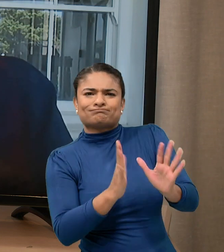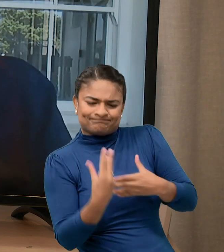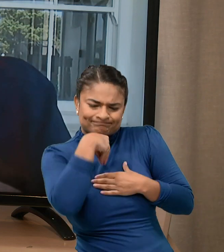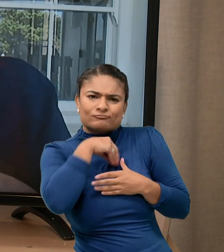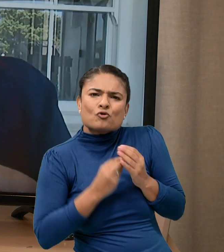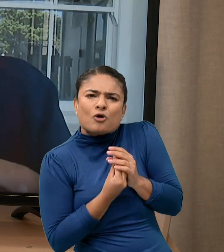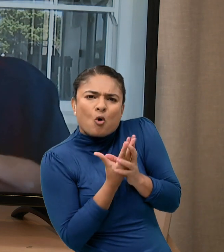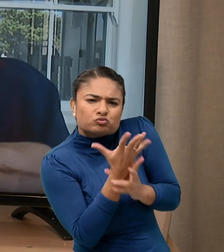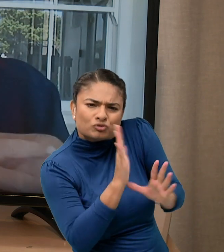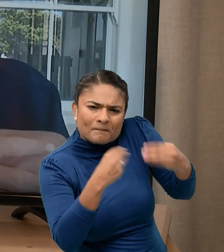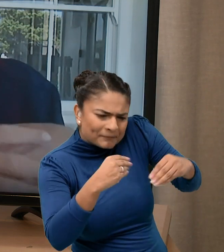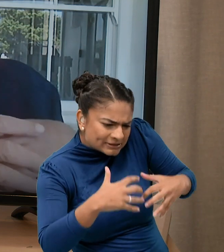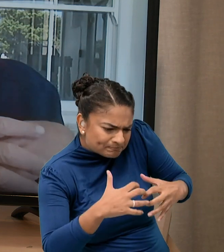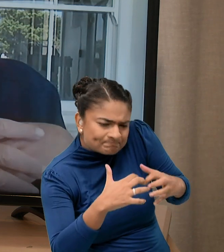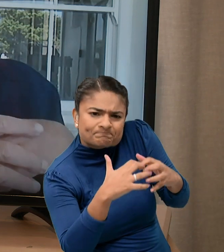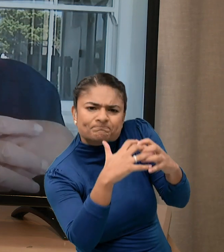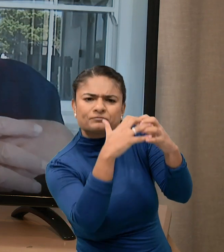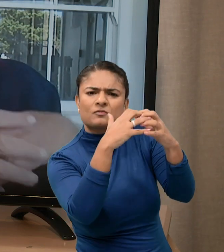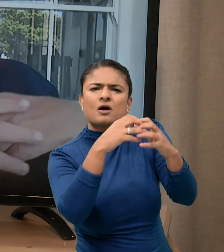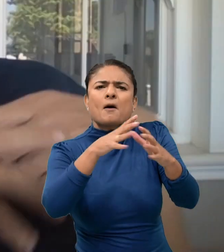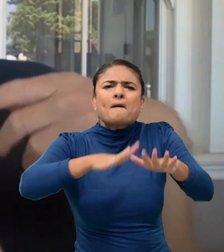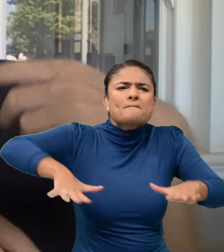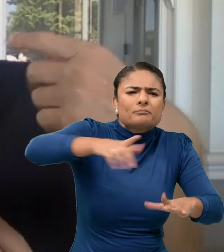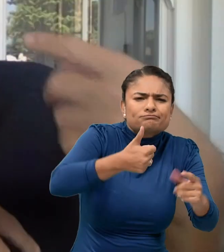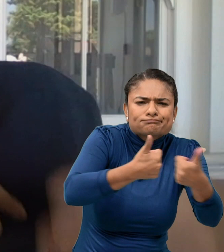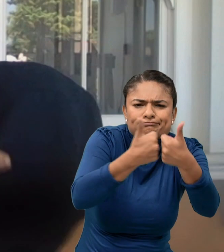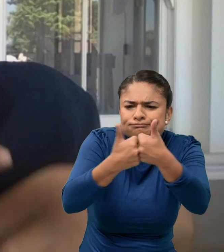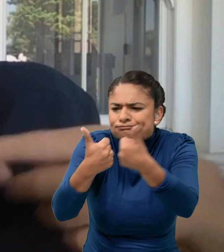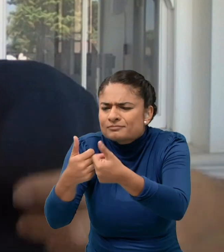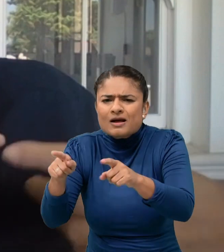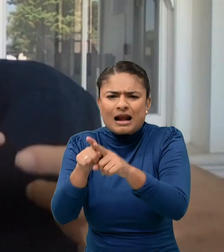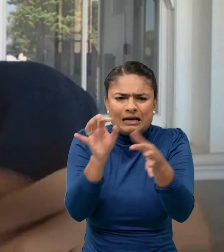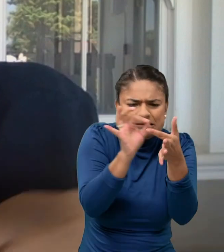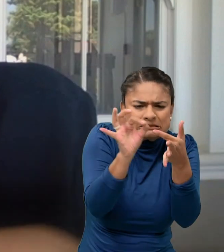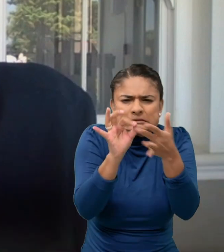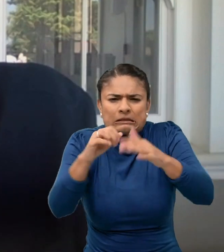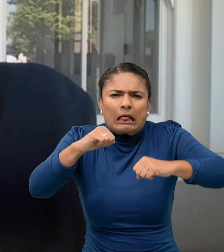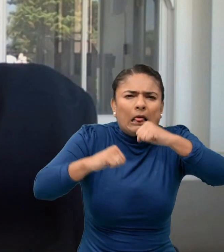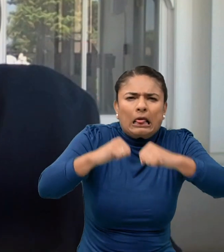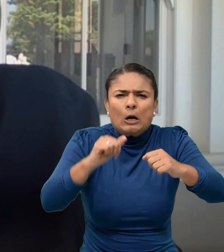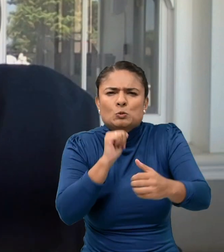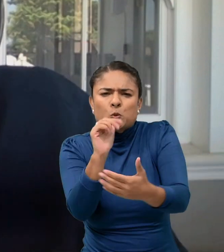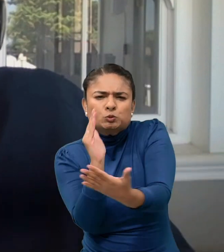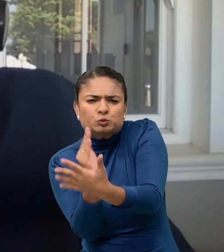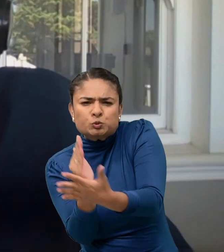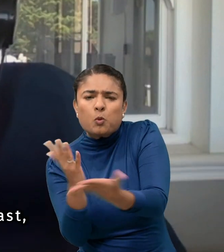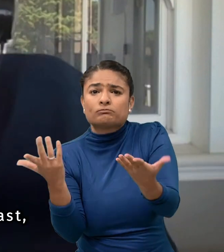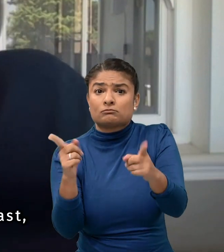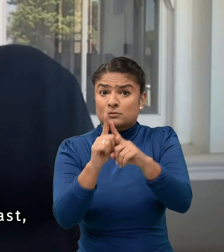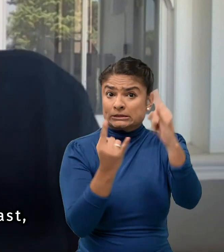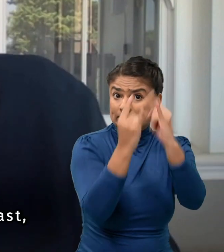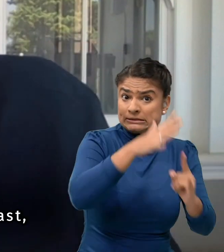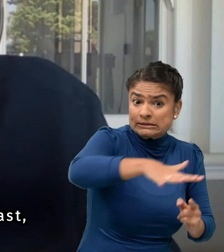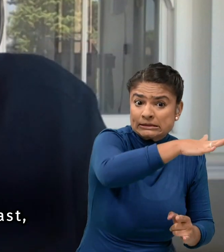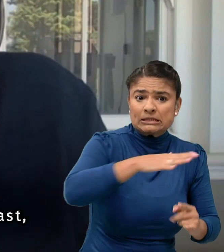do is work with places that are facing, if you like, uncertain futures. Our